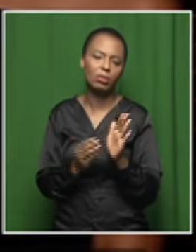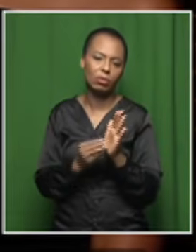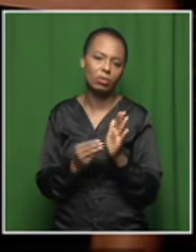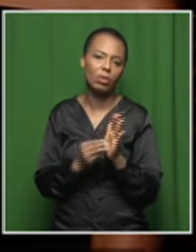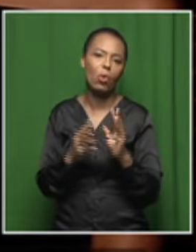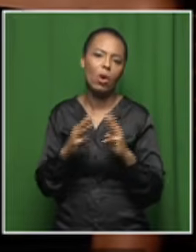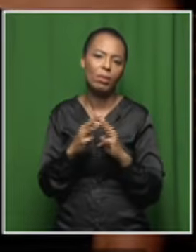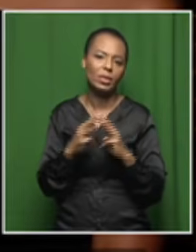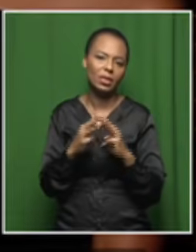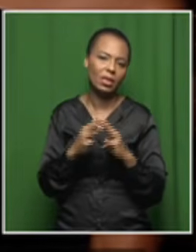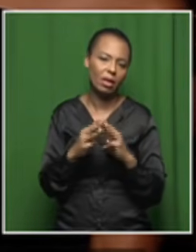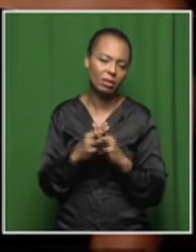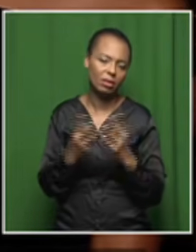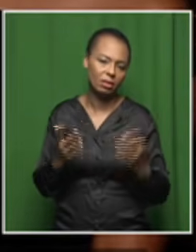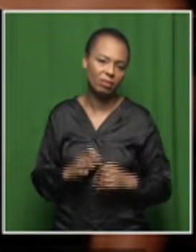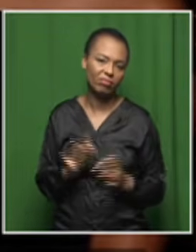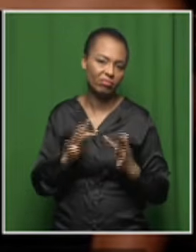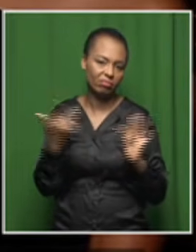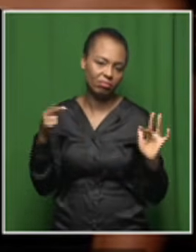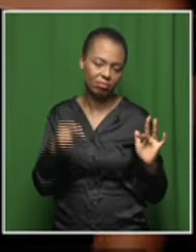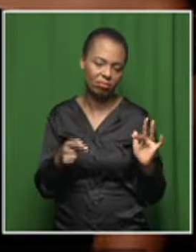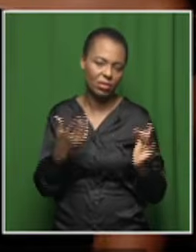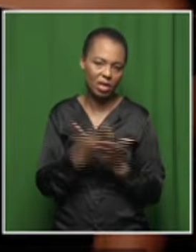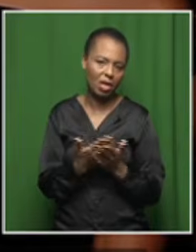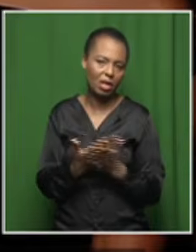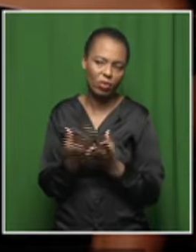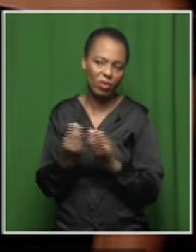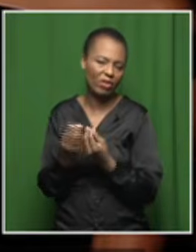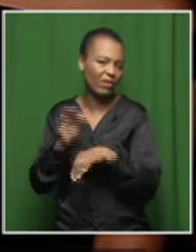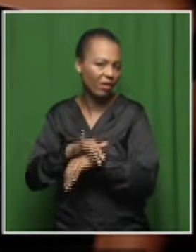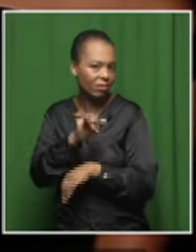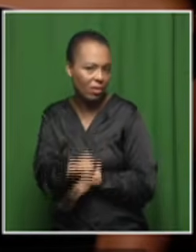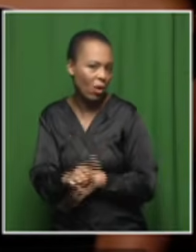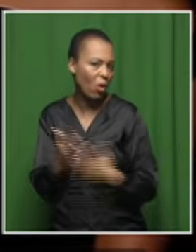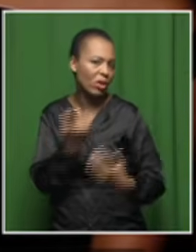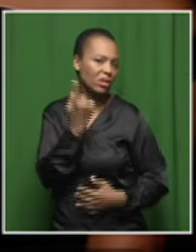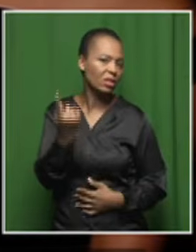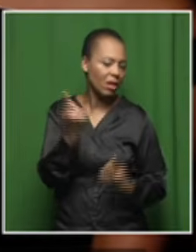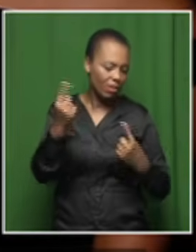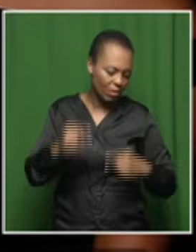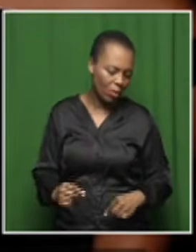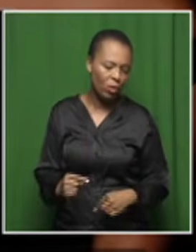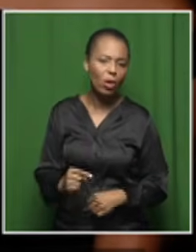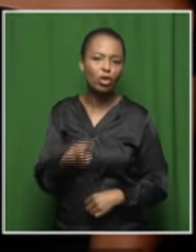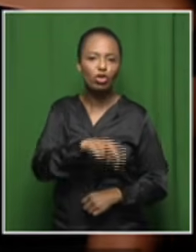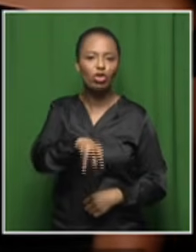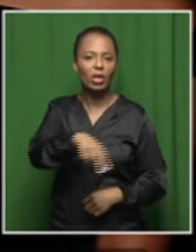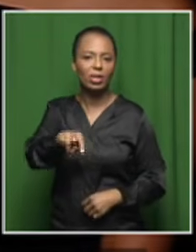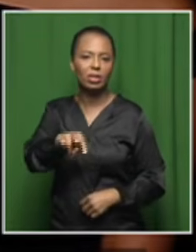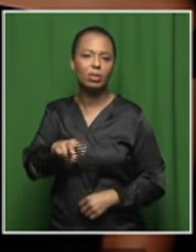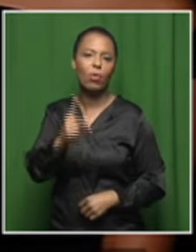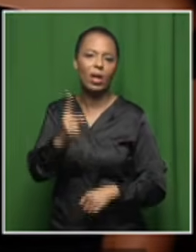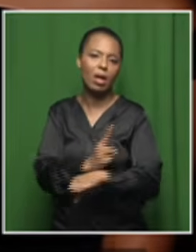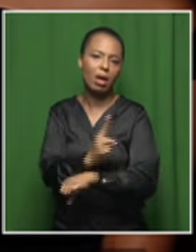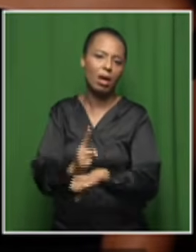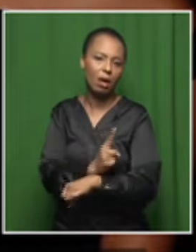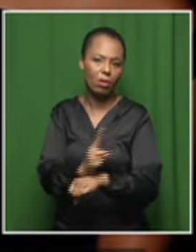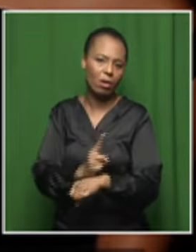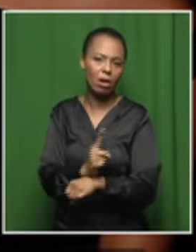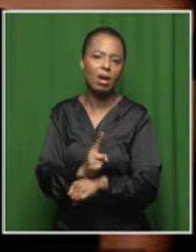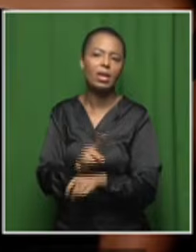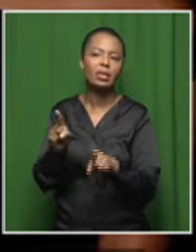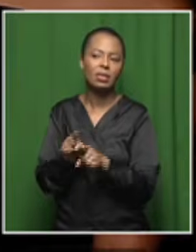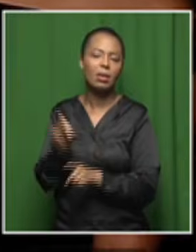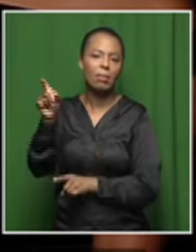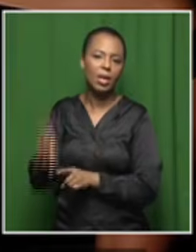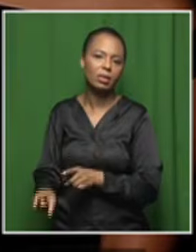to visit with friends and you're also able to come by yourself. Our tours are about an hour long, and it's a guided tour experience, so one